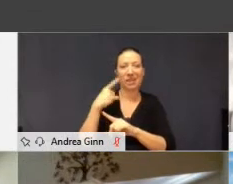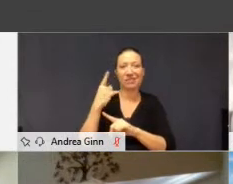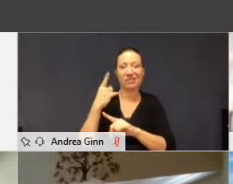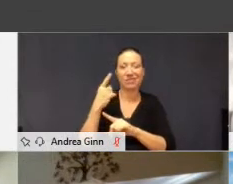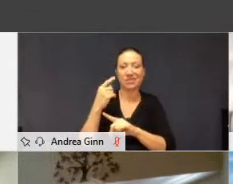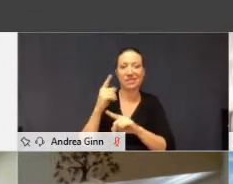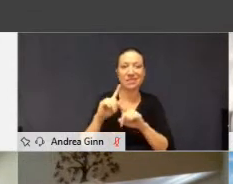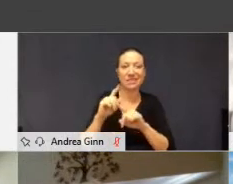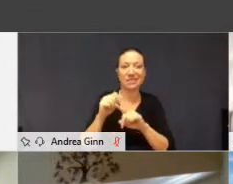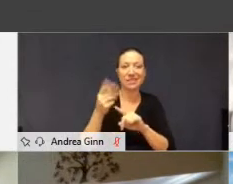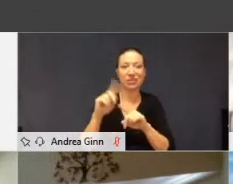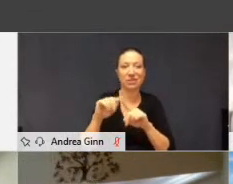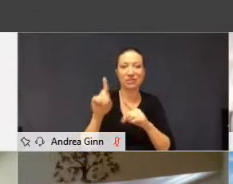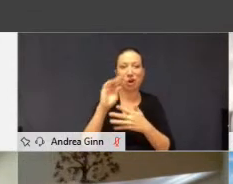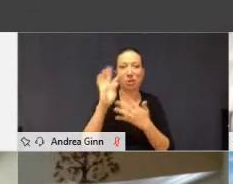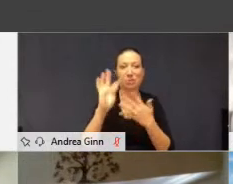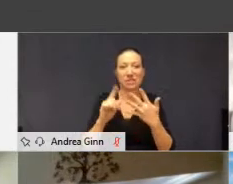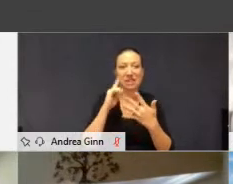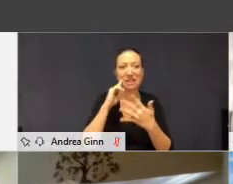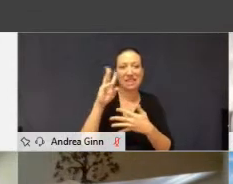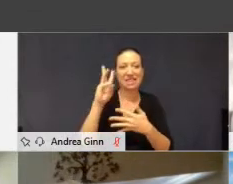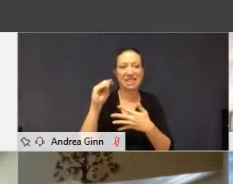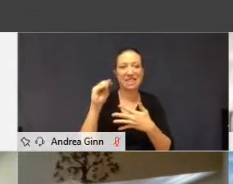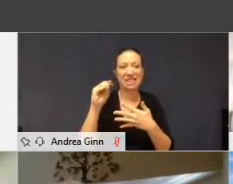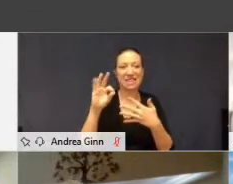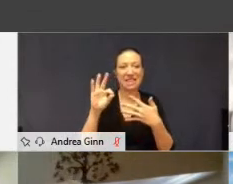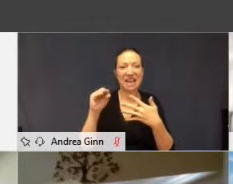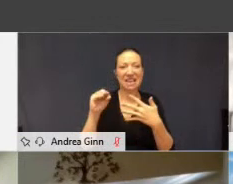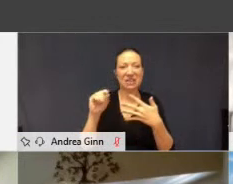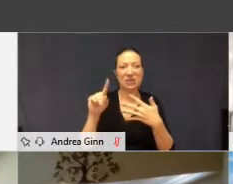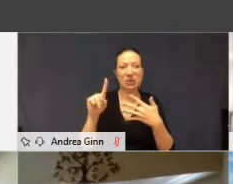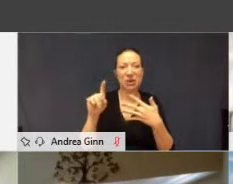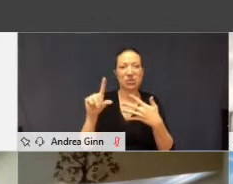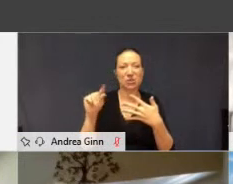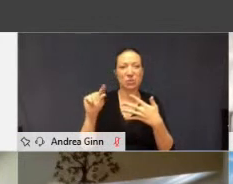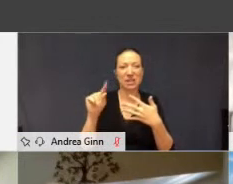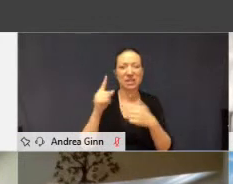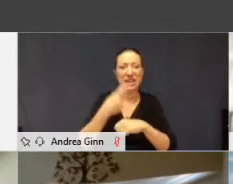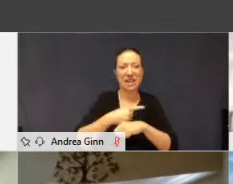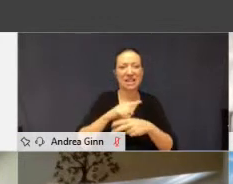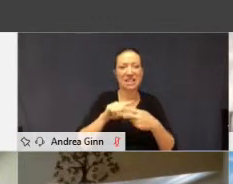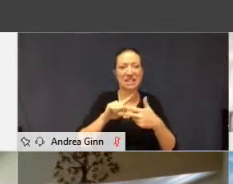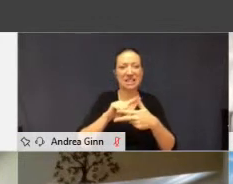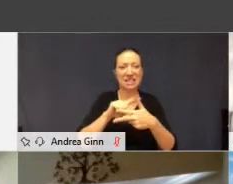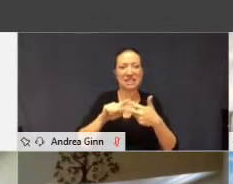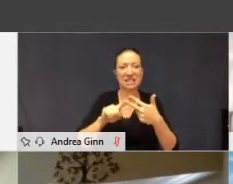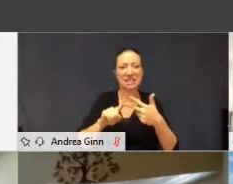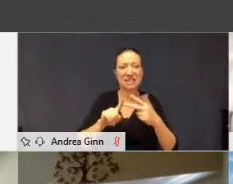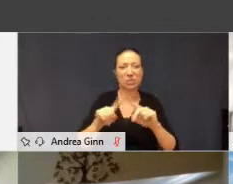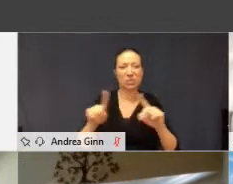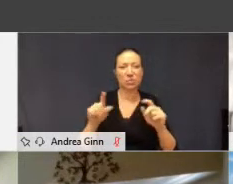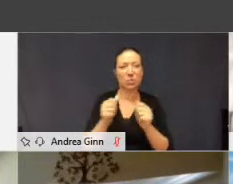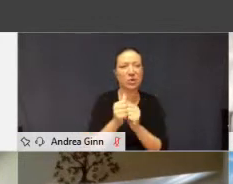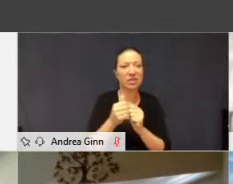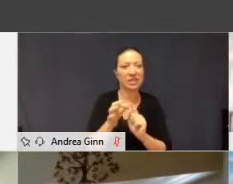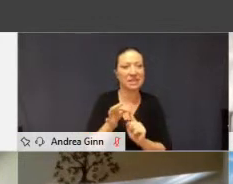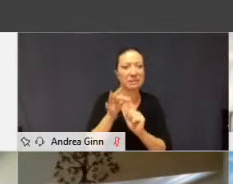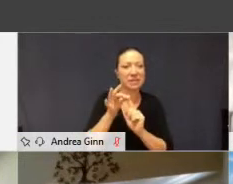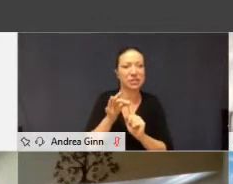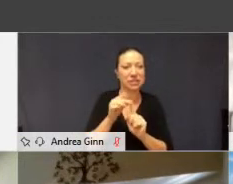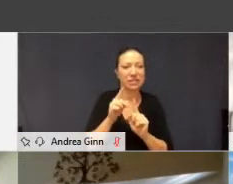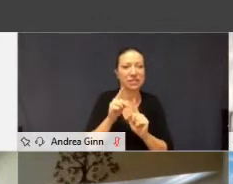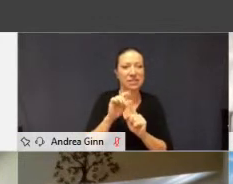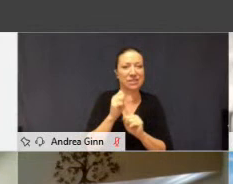it's 60, 90, or 120 days in Medicaid, with exceptions being made, but I don't know the answer off the top of my head. I used to know